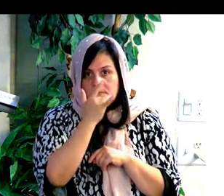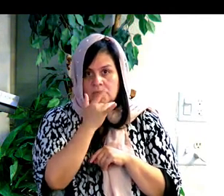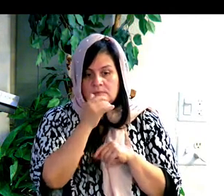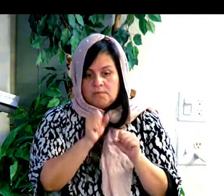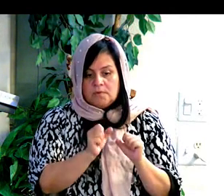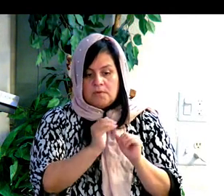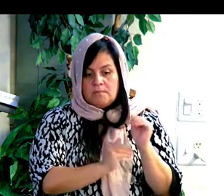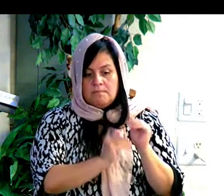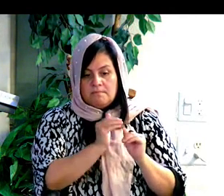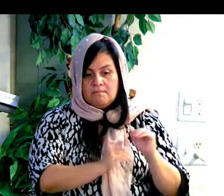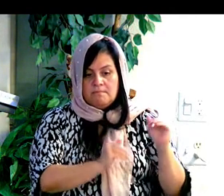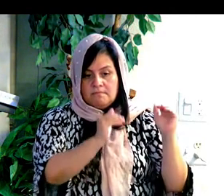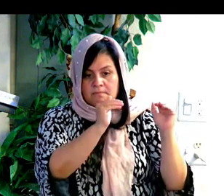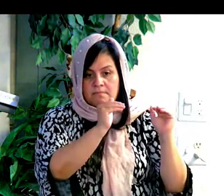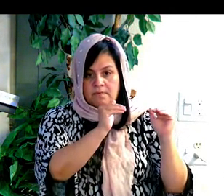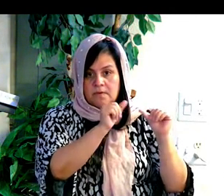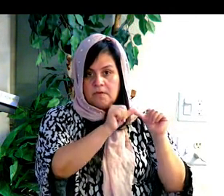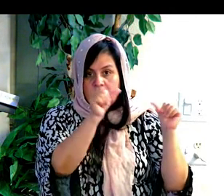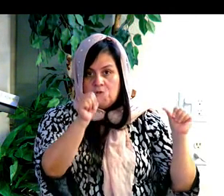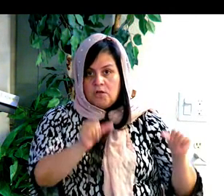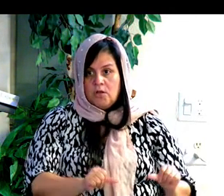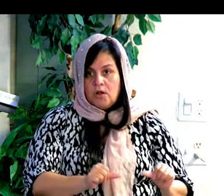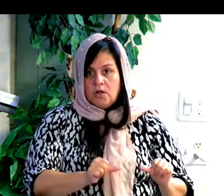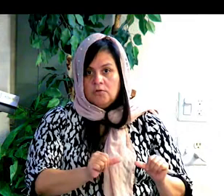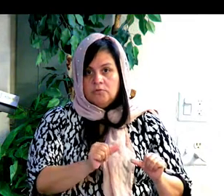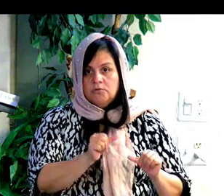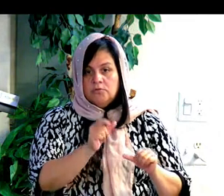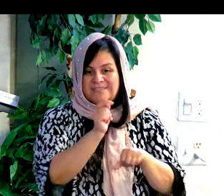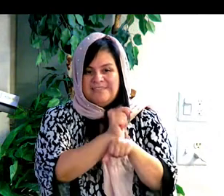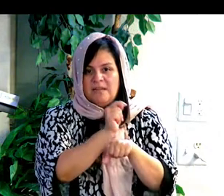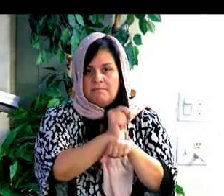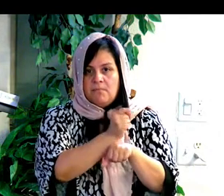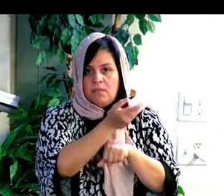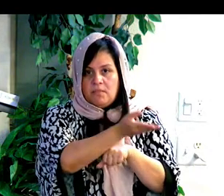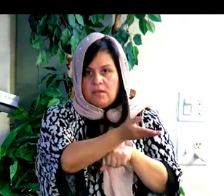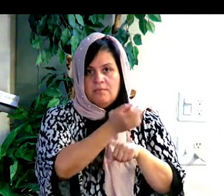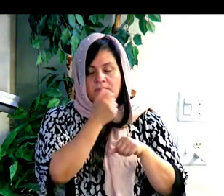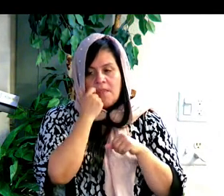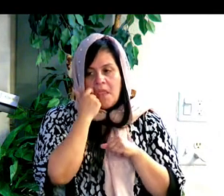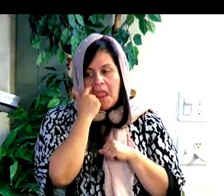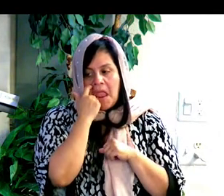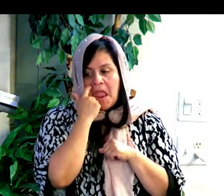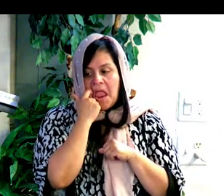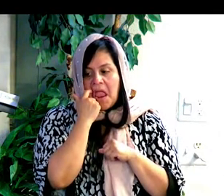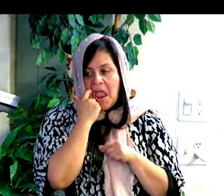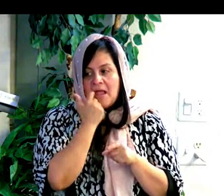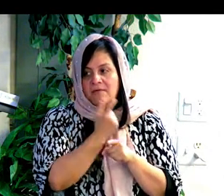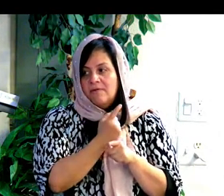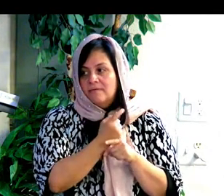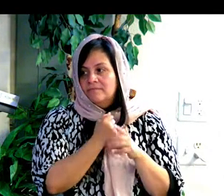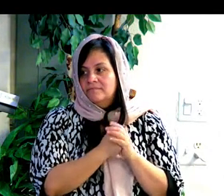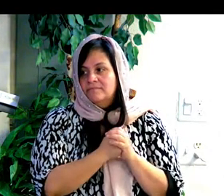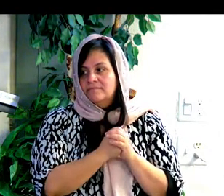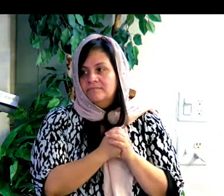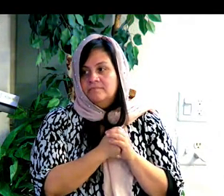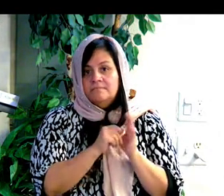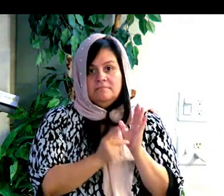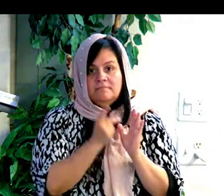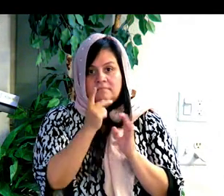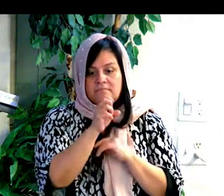there. le compra a Aruna, la era. Right. Watch. Look at 2 Samuel